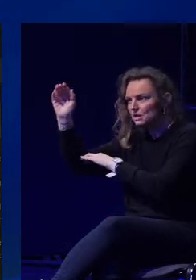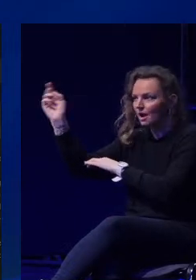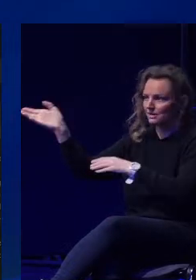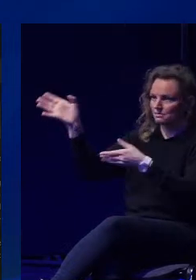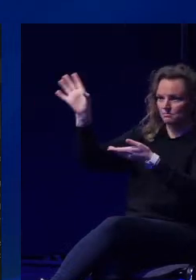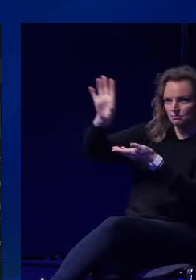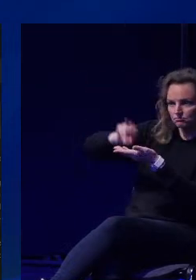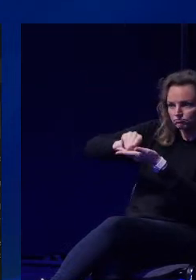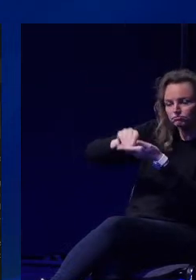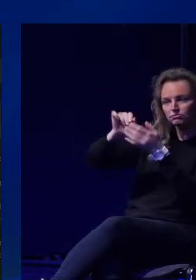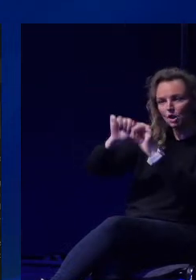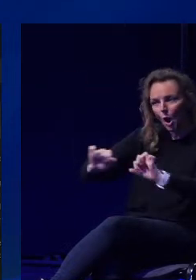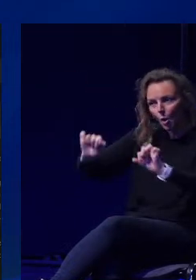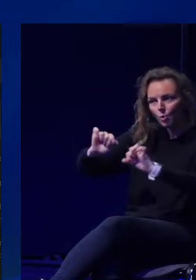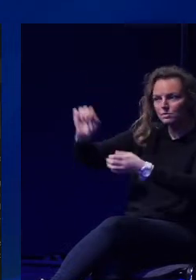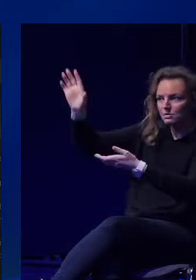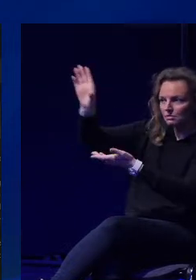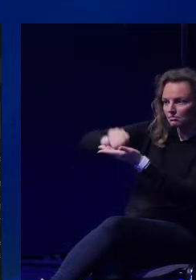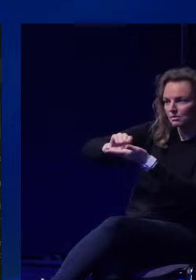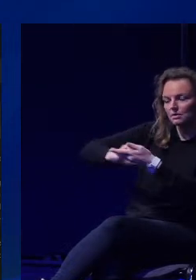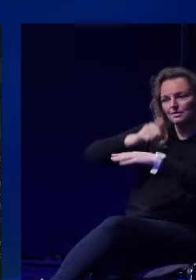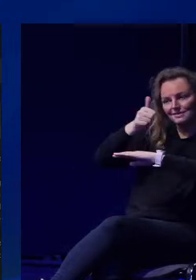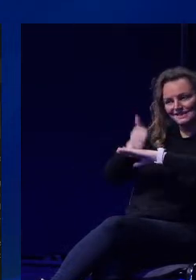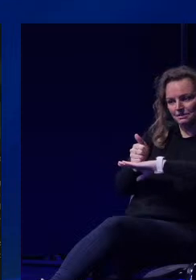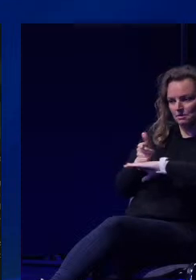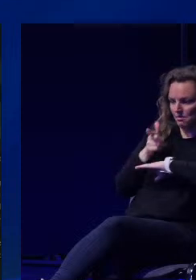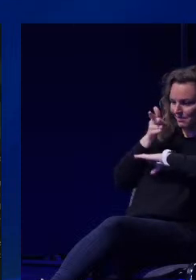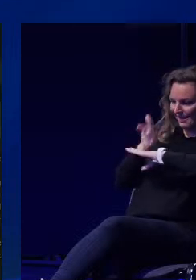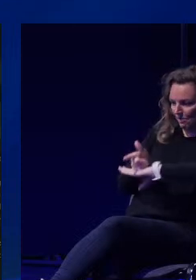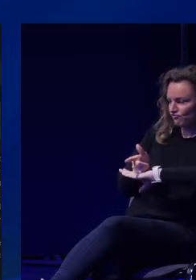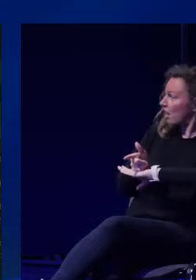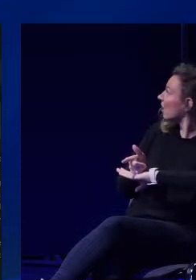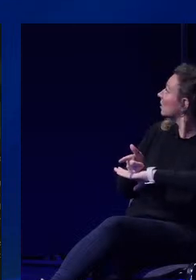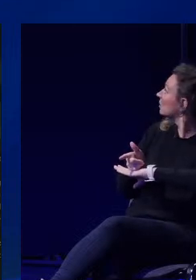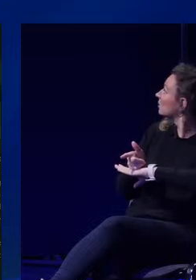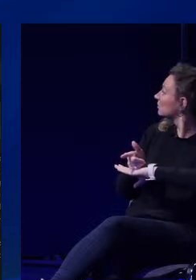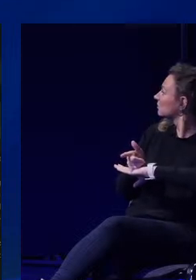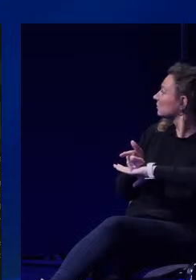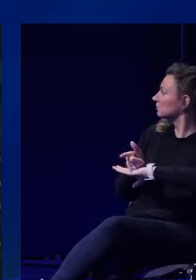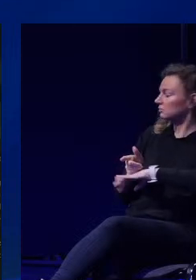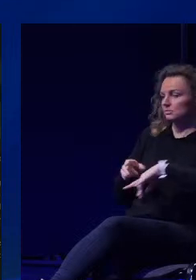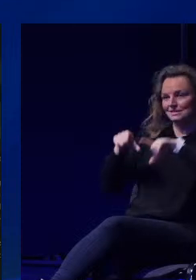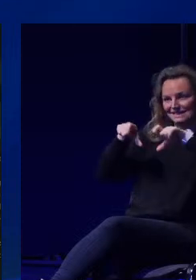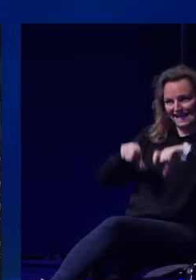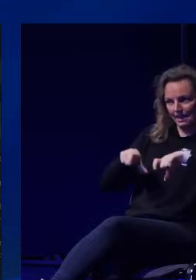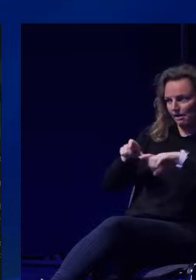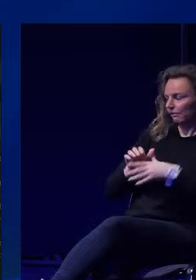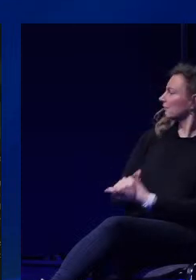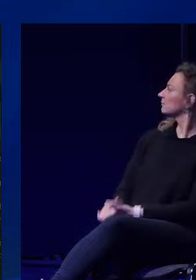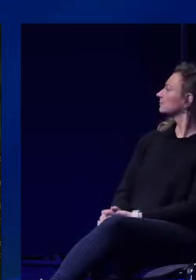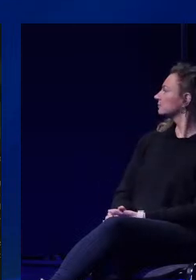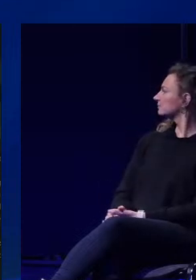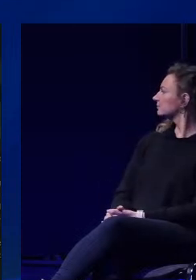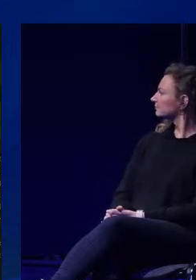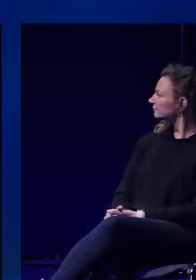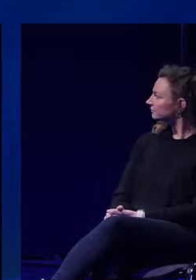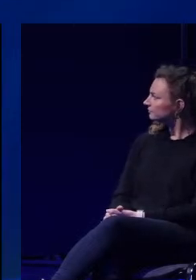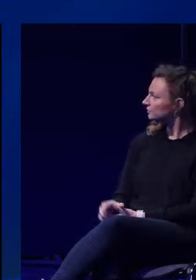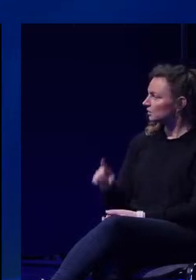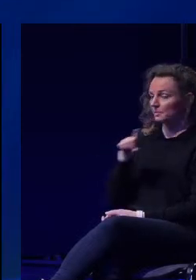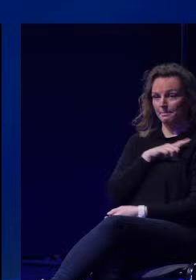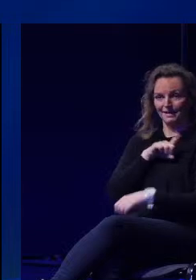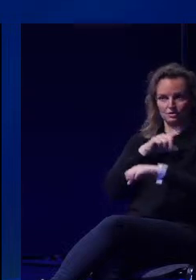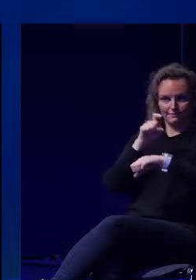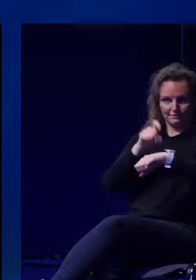in, and then you can set up the camera all here, staying in Unreal. So because of time limitation,